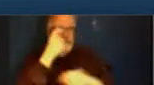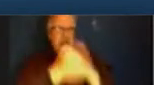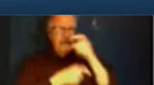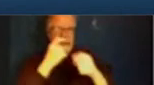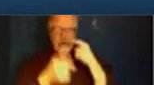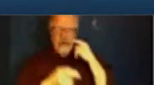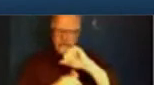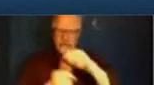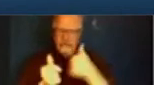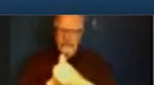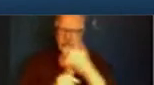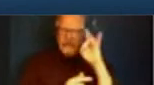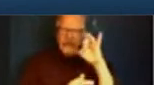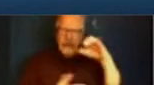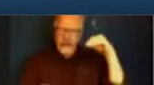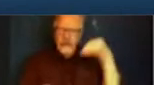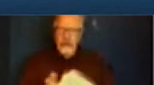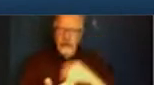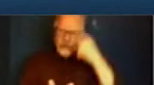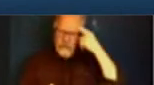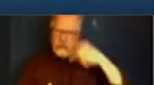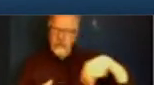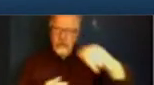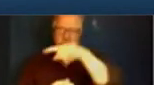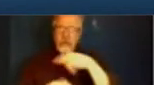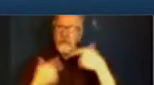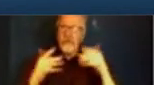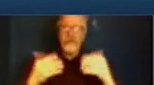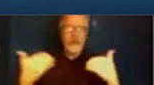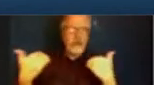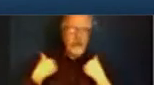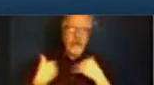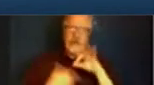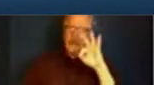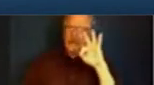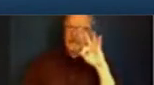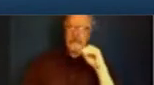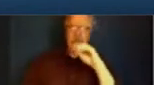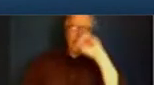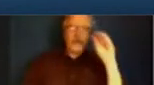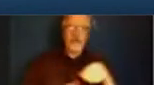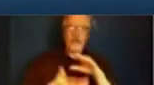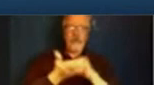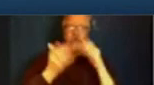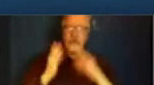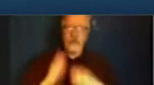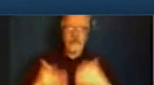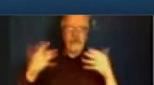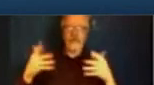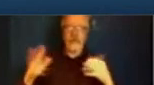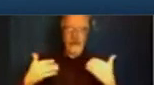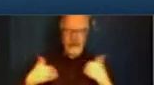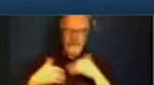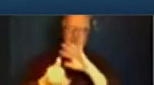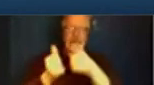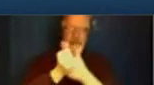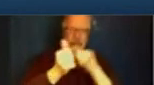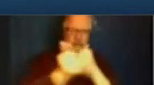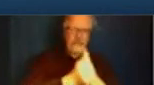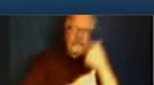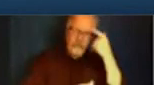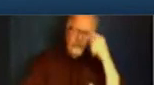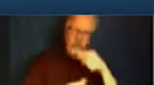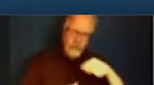already have, as I've indicated, 90% of the students already are in the system. So we think we have a good protocol